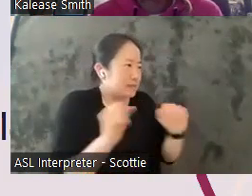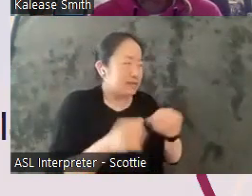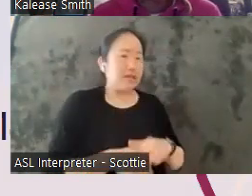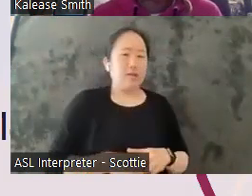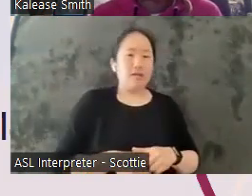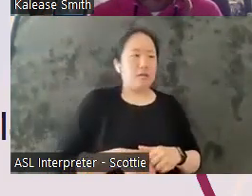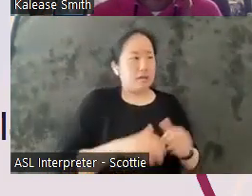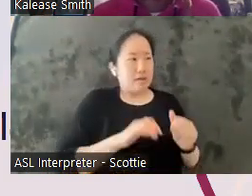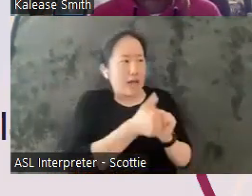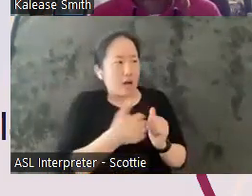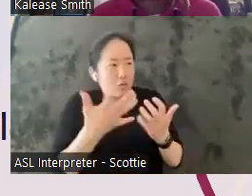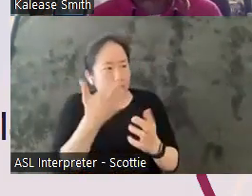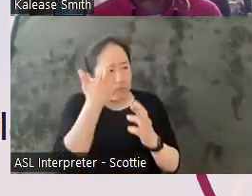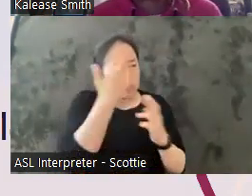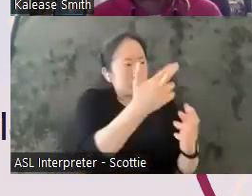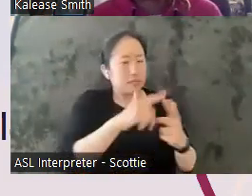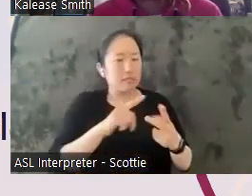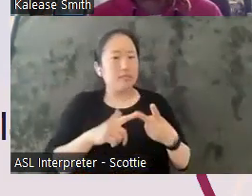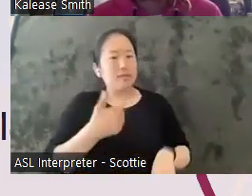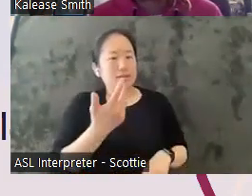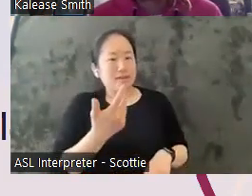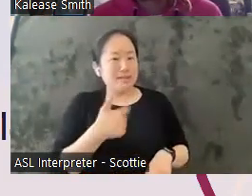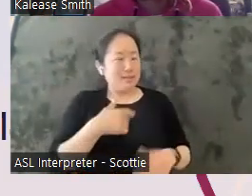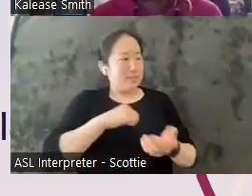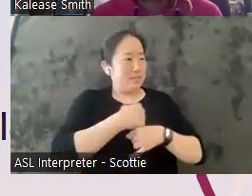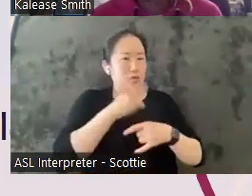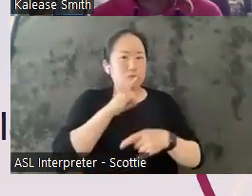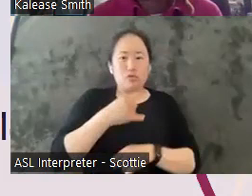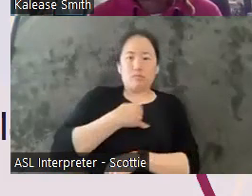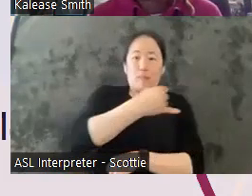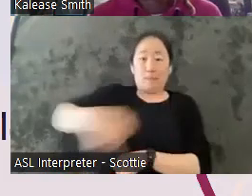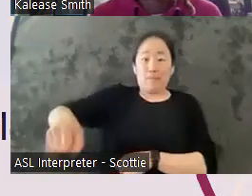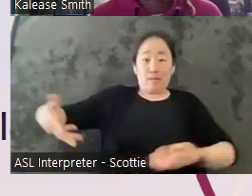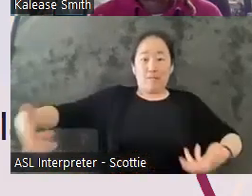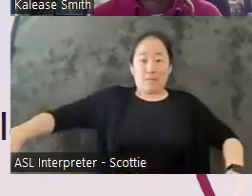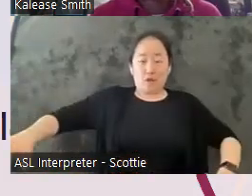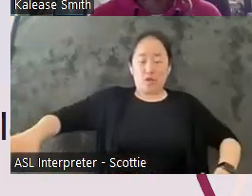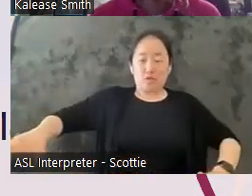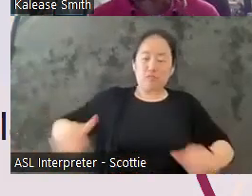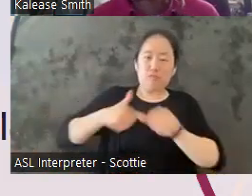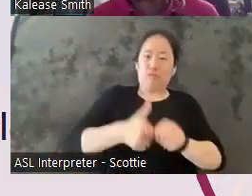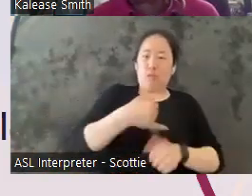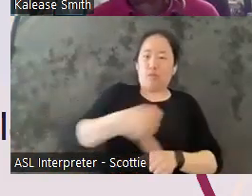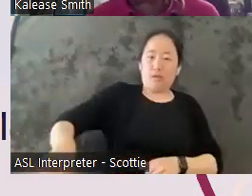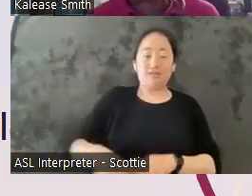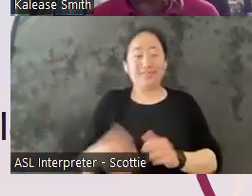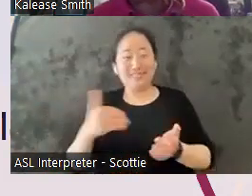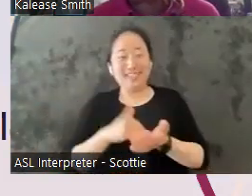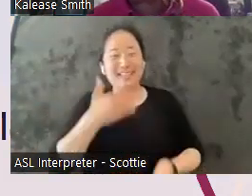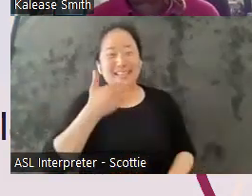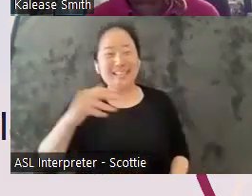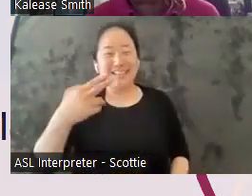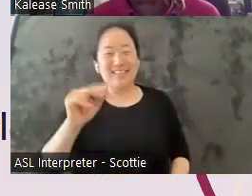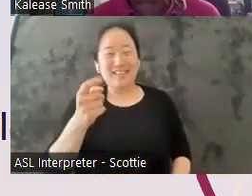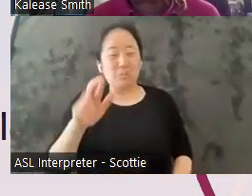crossed and to be in healthy relationships and those kind of things. So thank you, Hunter. Like I said, that's a great